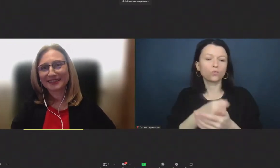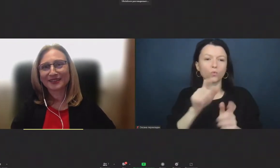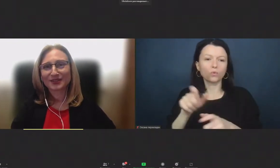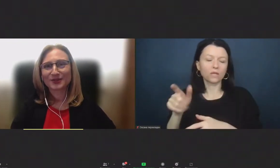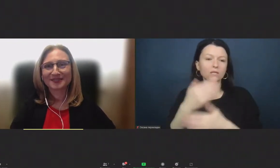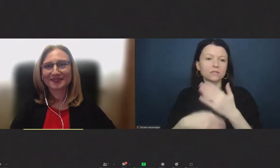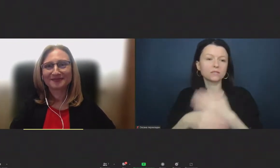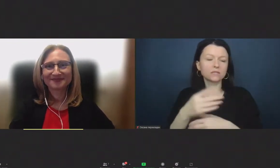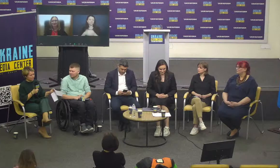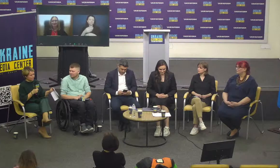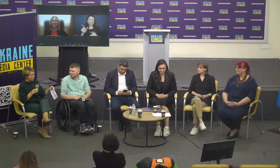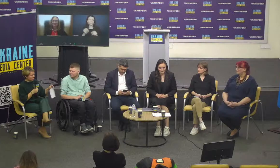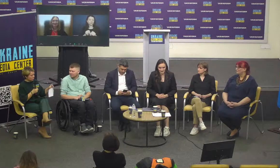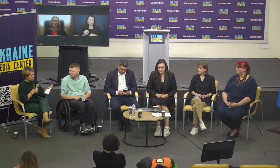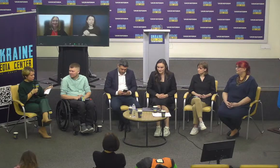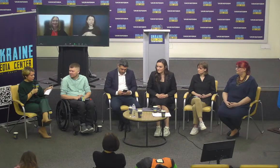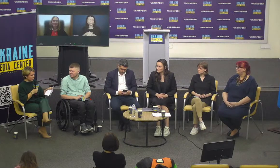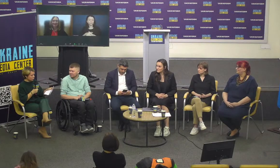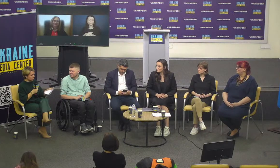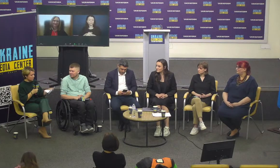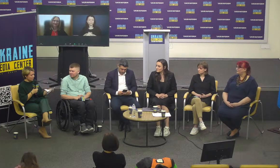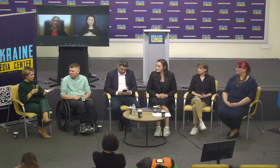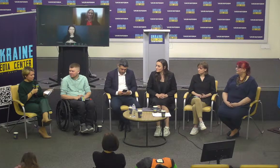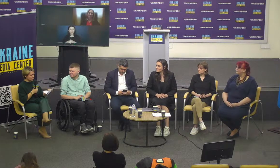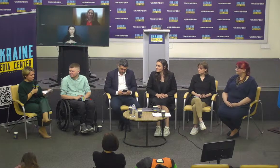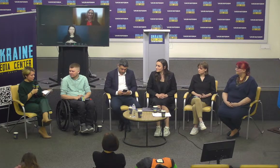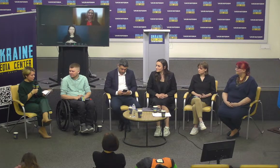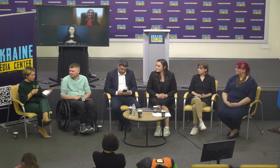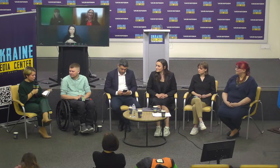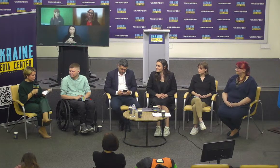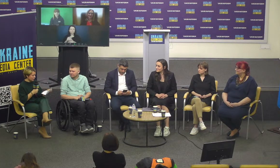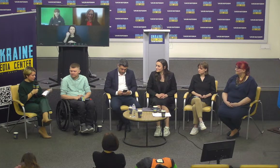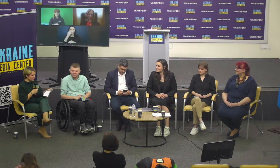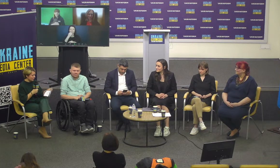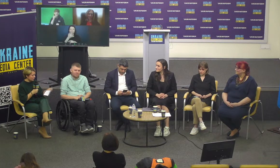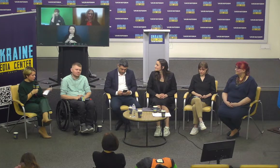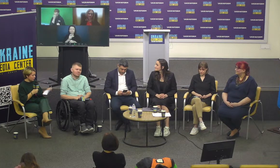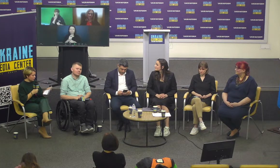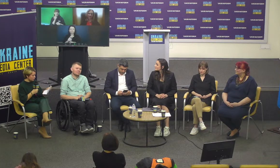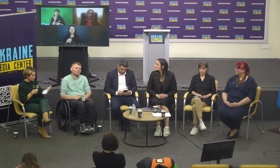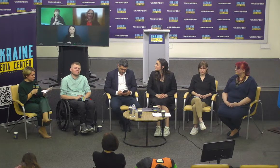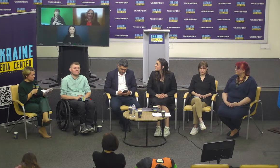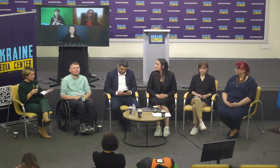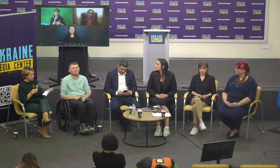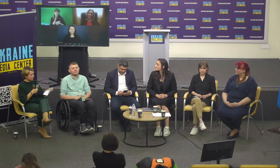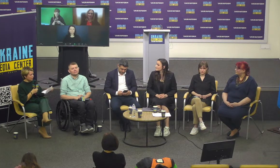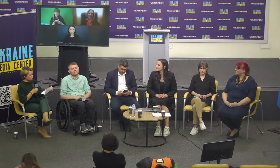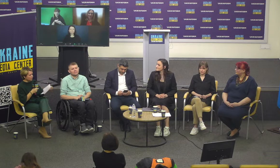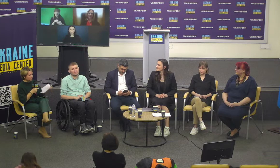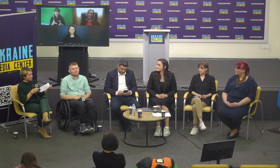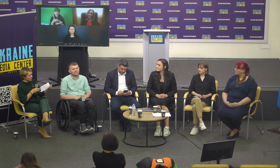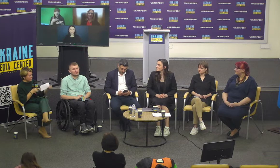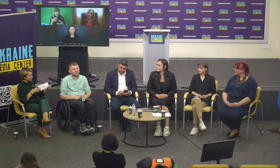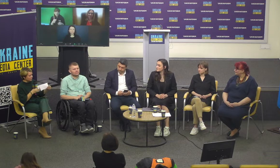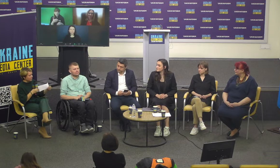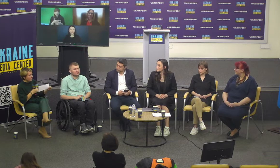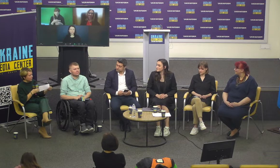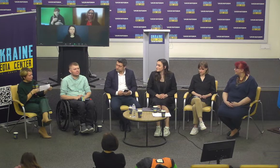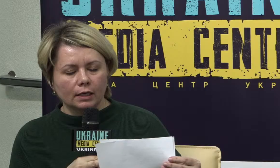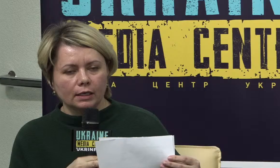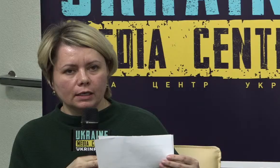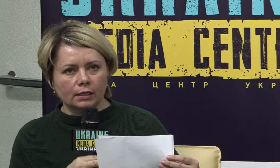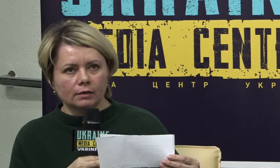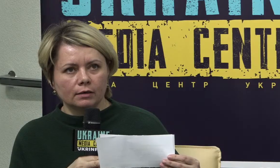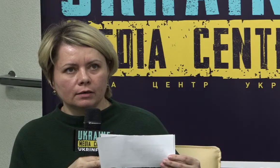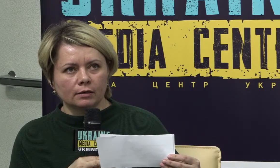such jobs will be implemented as well. Thank you very much. Thank you, but we're running out